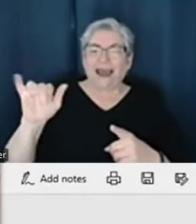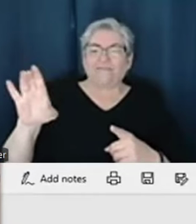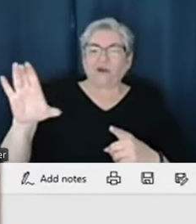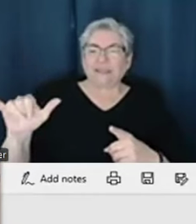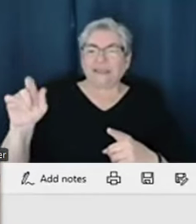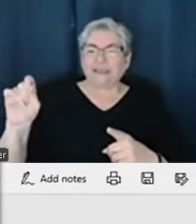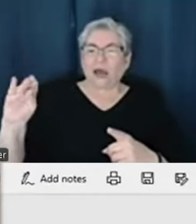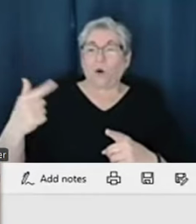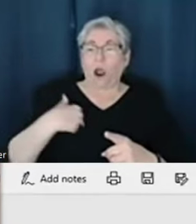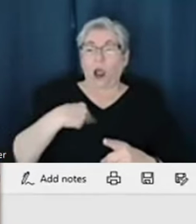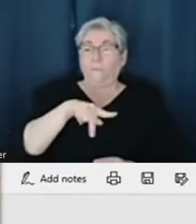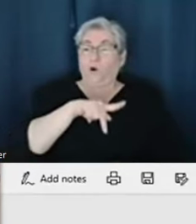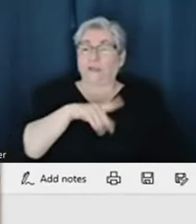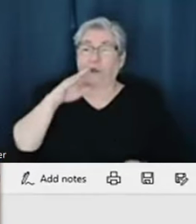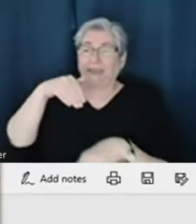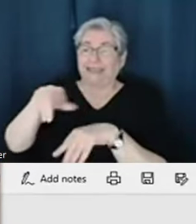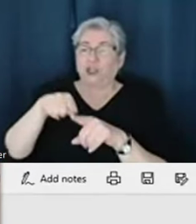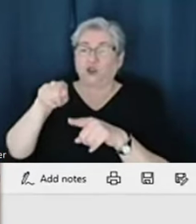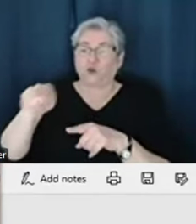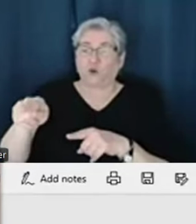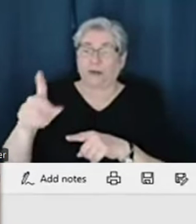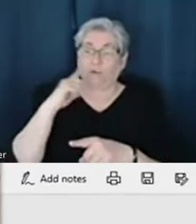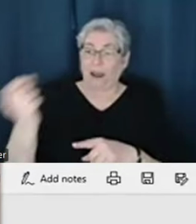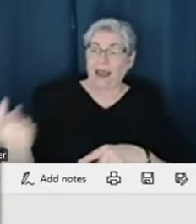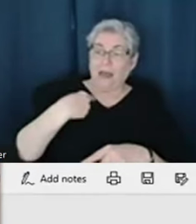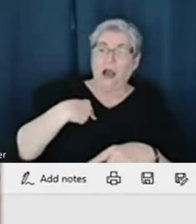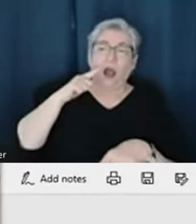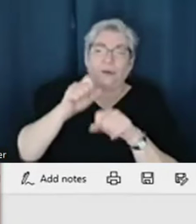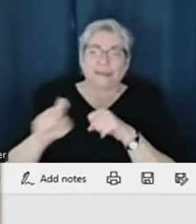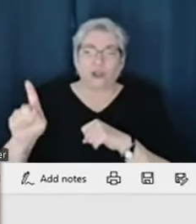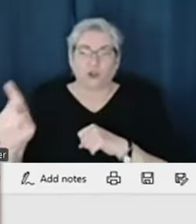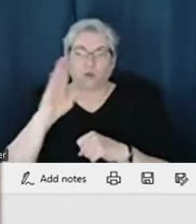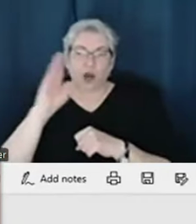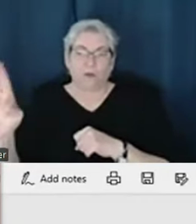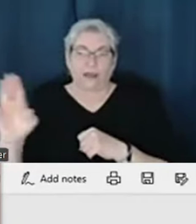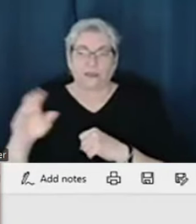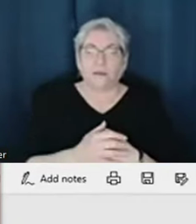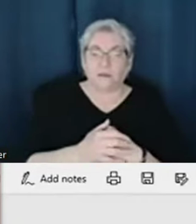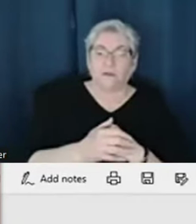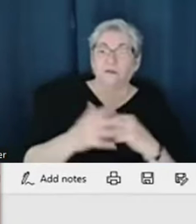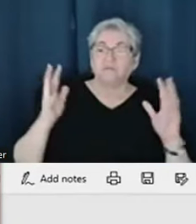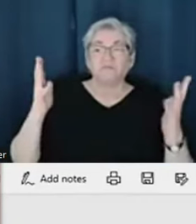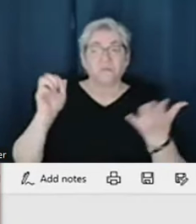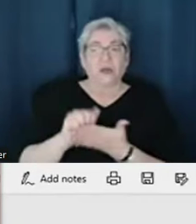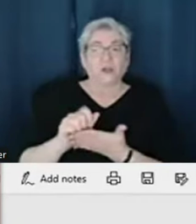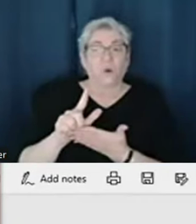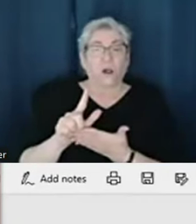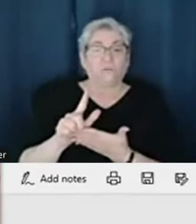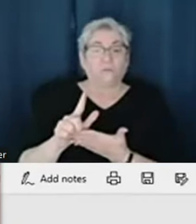as soon as you ask. So I think that's it, Josie. Nice short